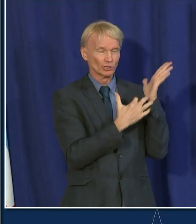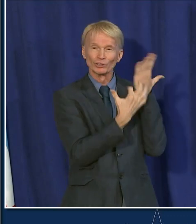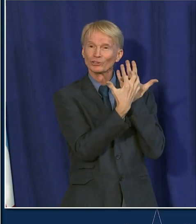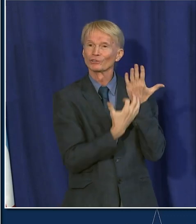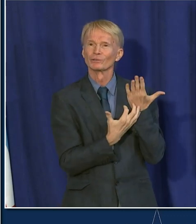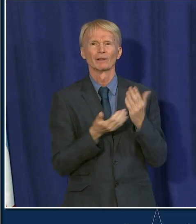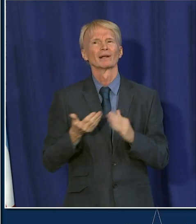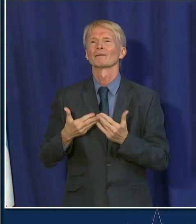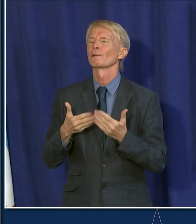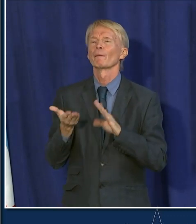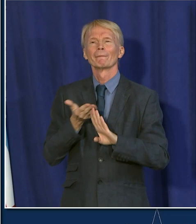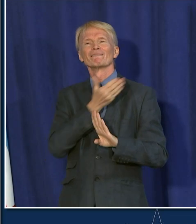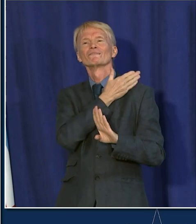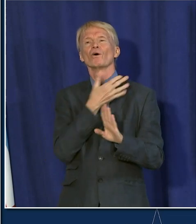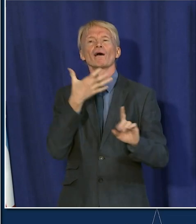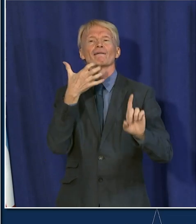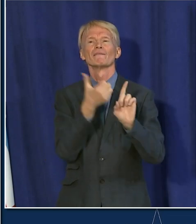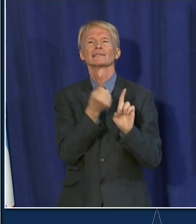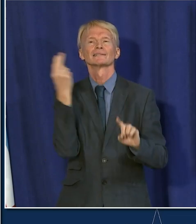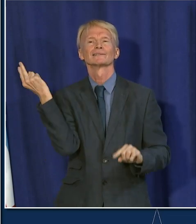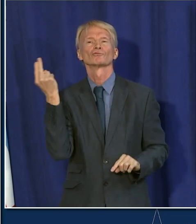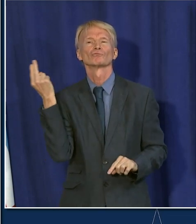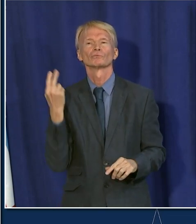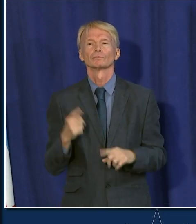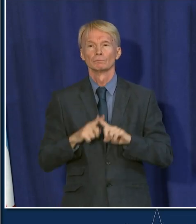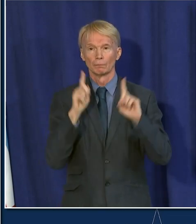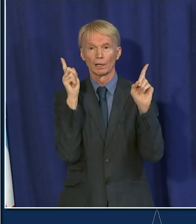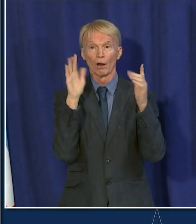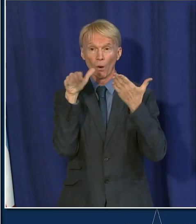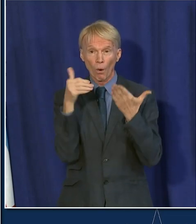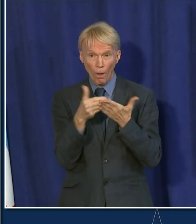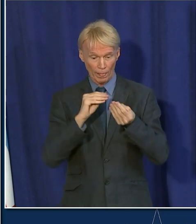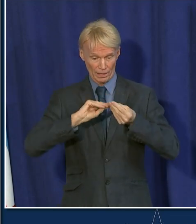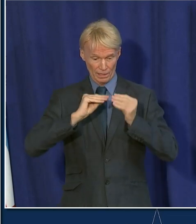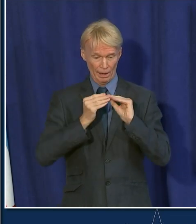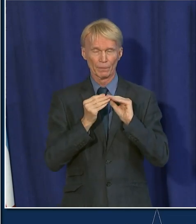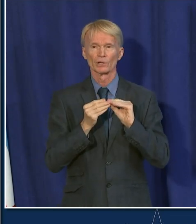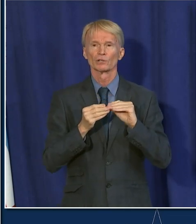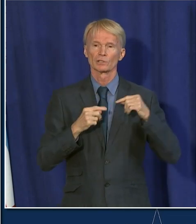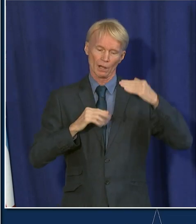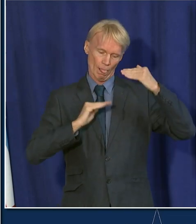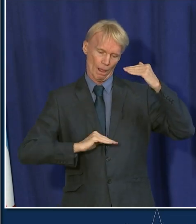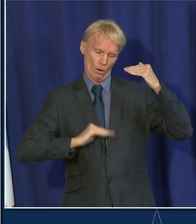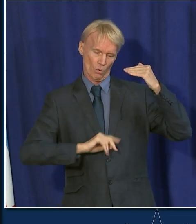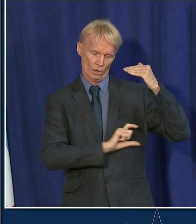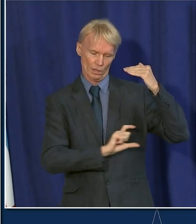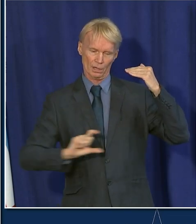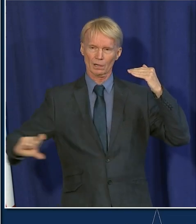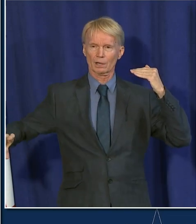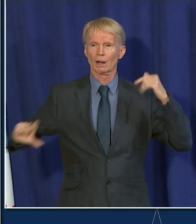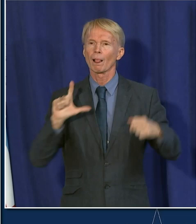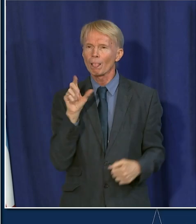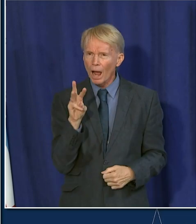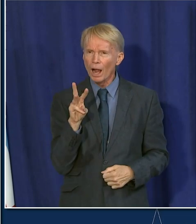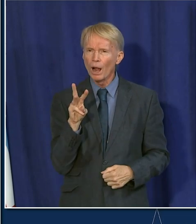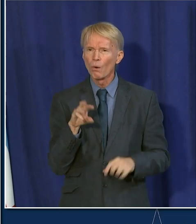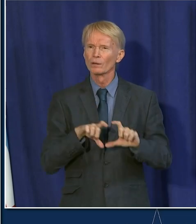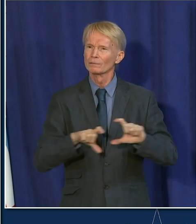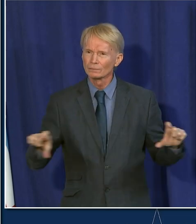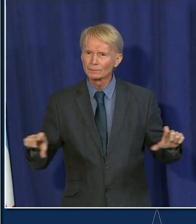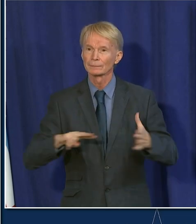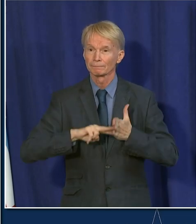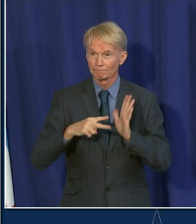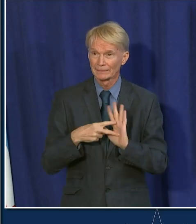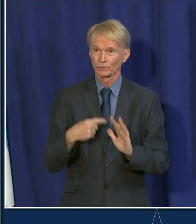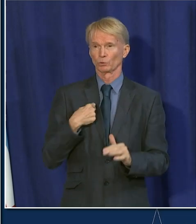available. And all of the metrics that we're following are currently in the lower risk tier. So specifically,